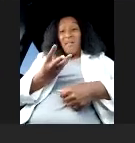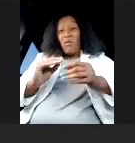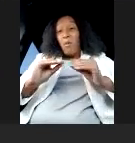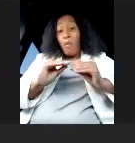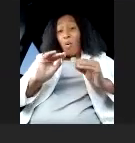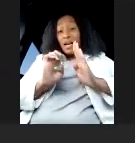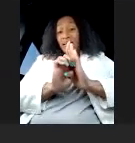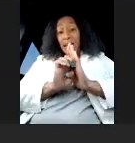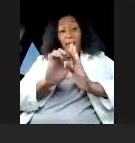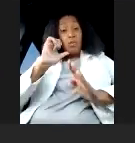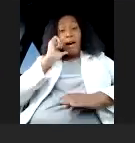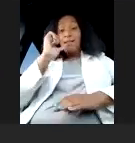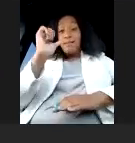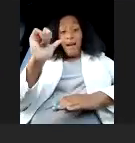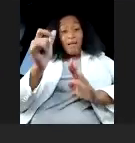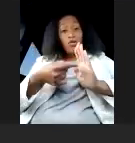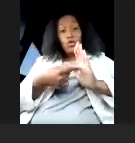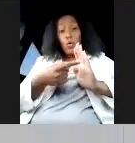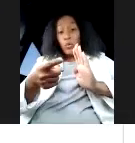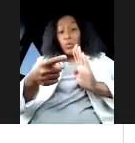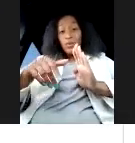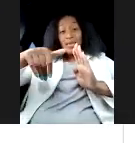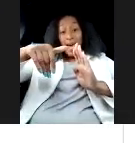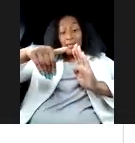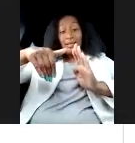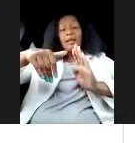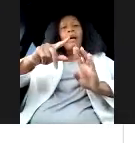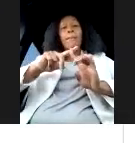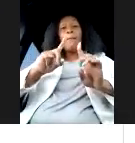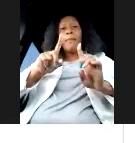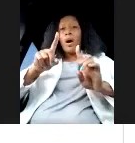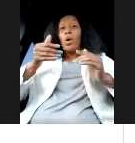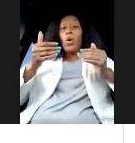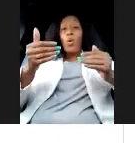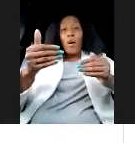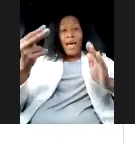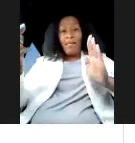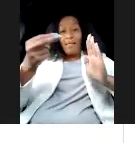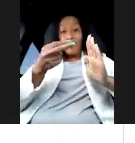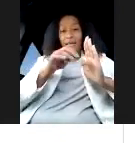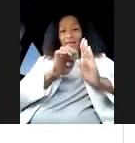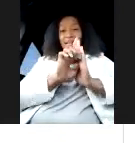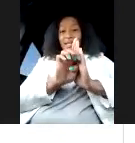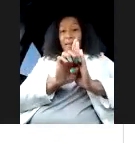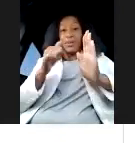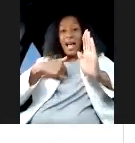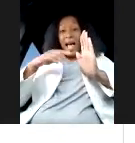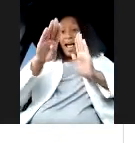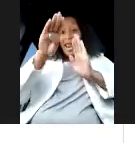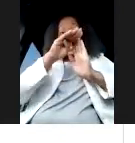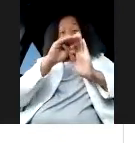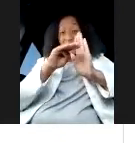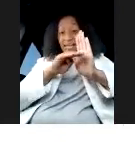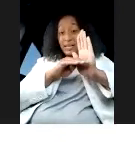work out in here. Feel free to take a look at them. Again, these are the extra notes. You can find that in the